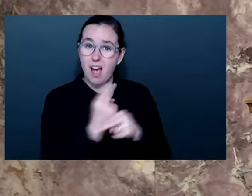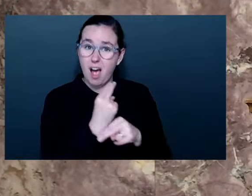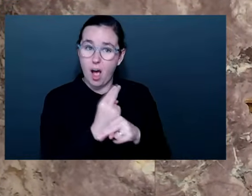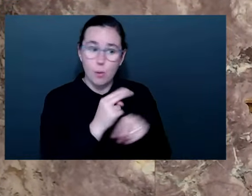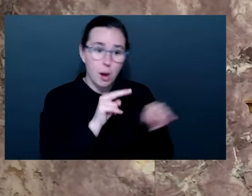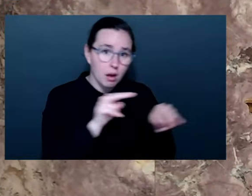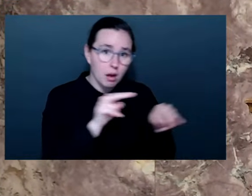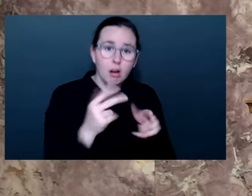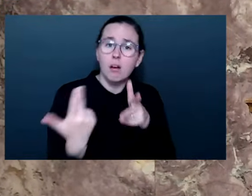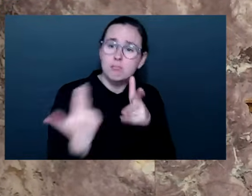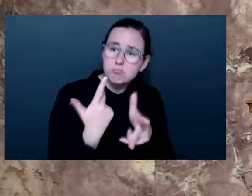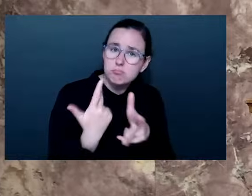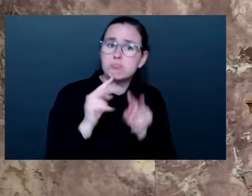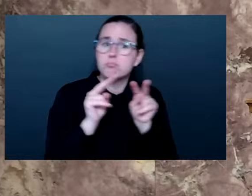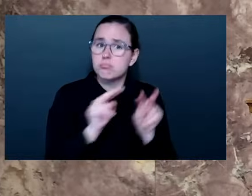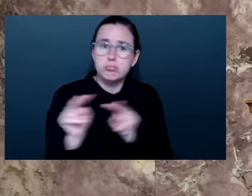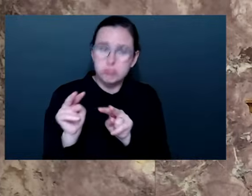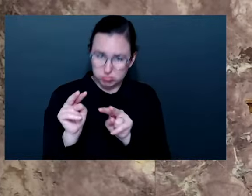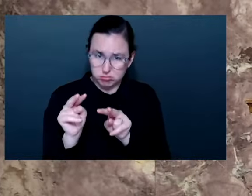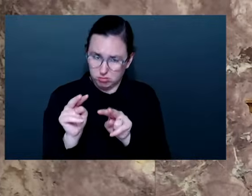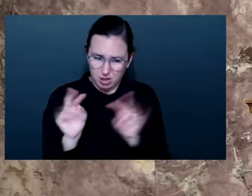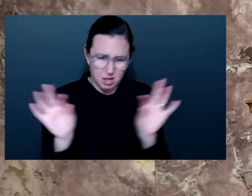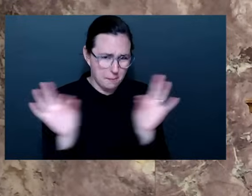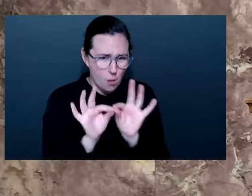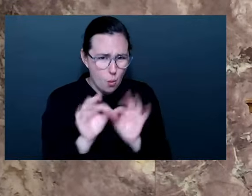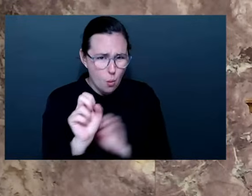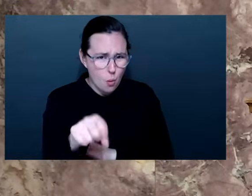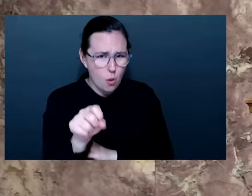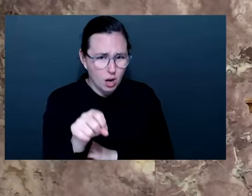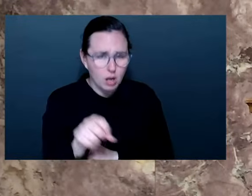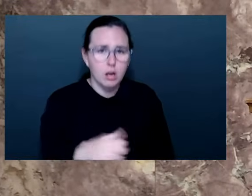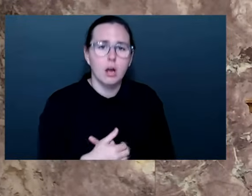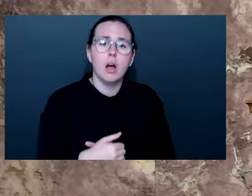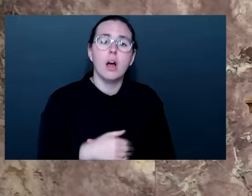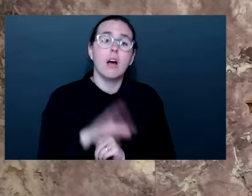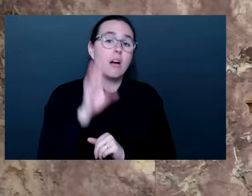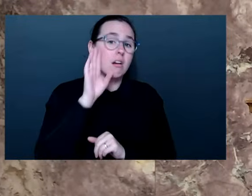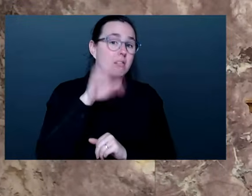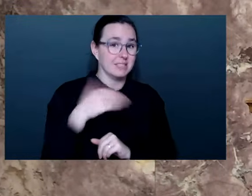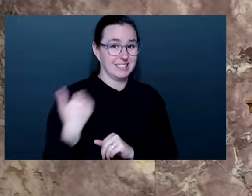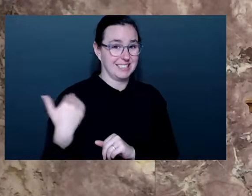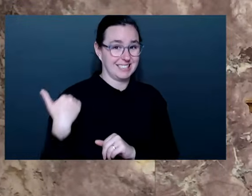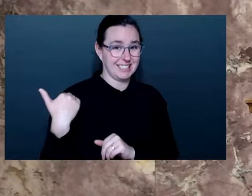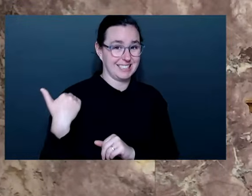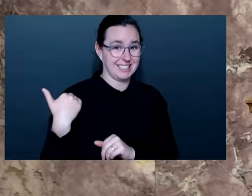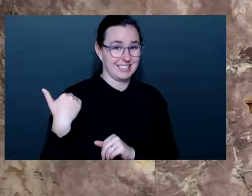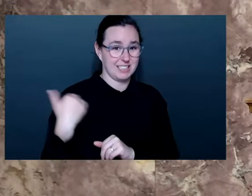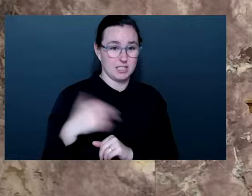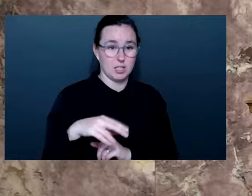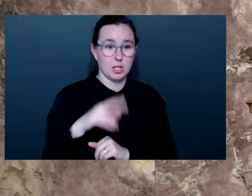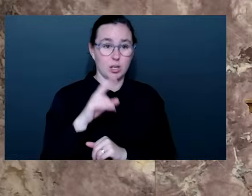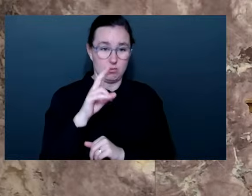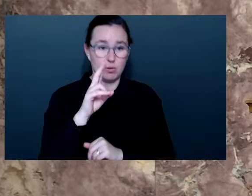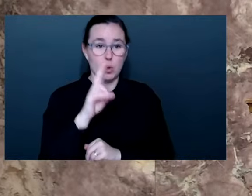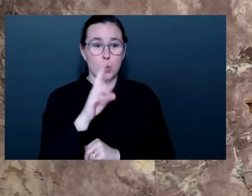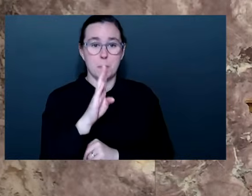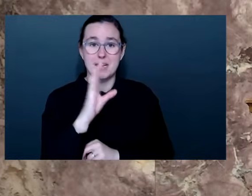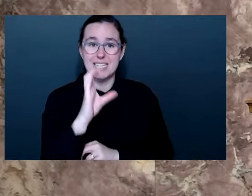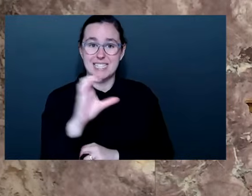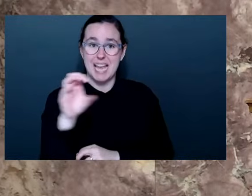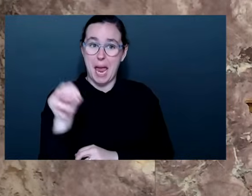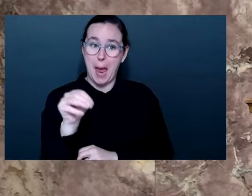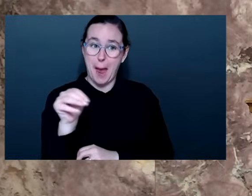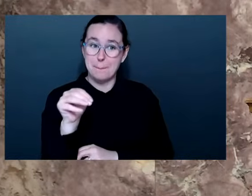with municipal leaders at UBCM some concerns around Highway Patrol. We are currently conducting